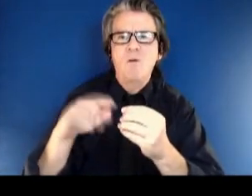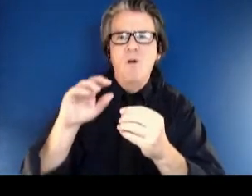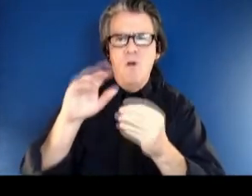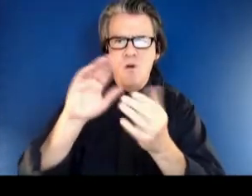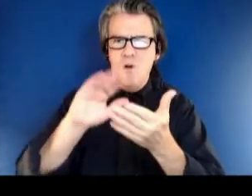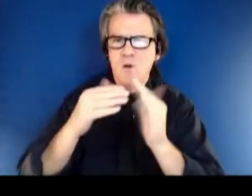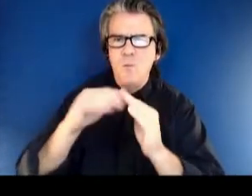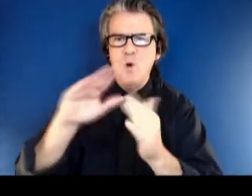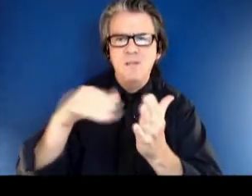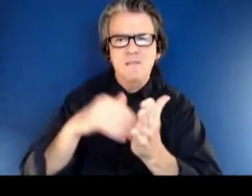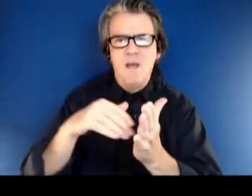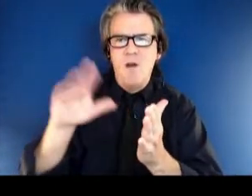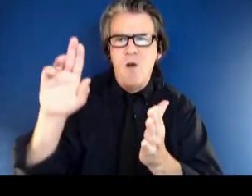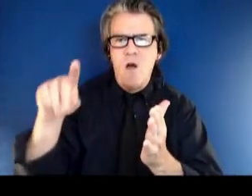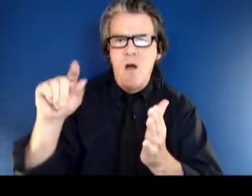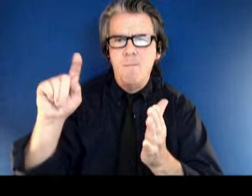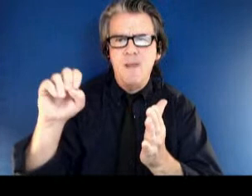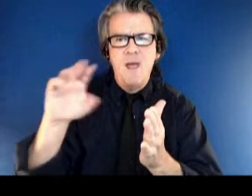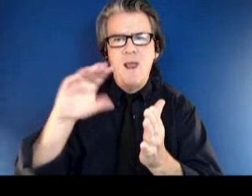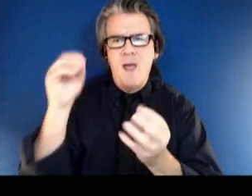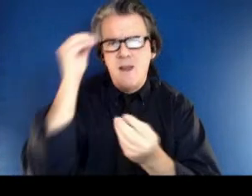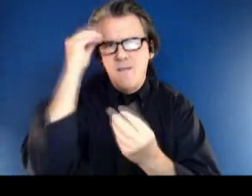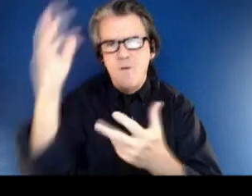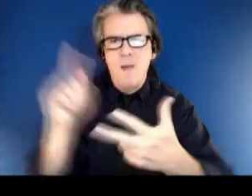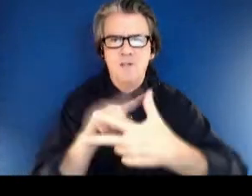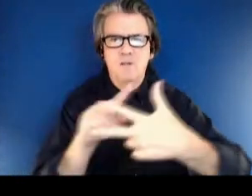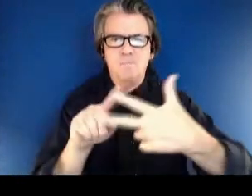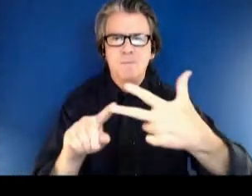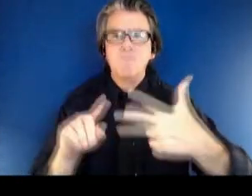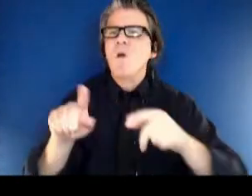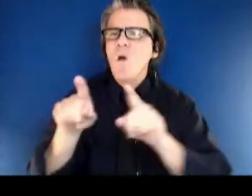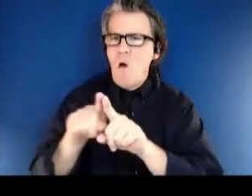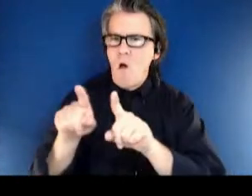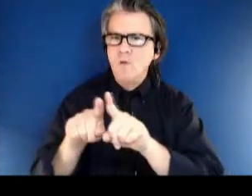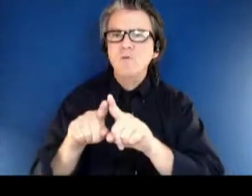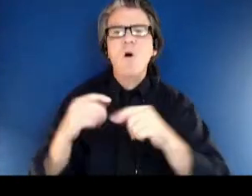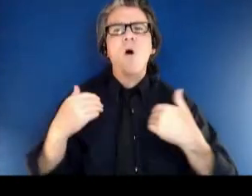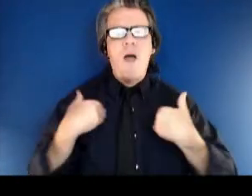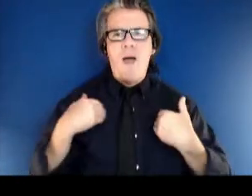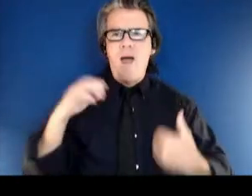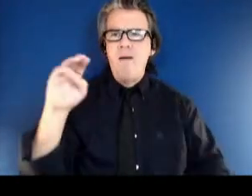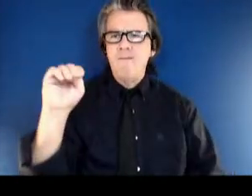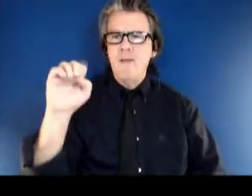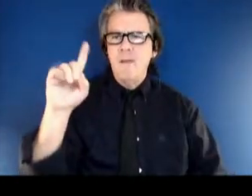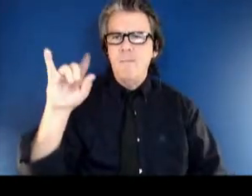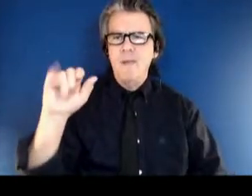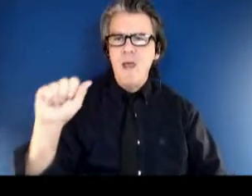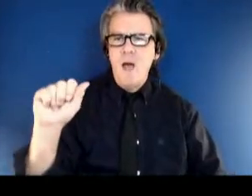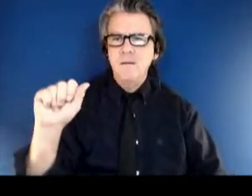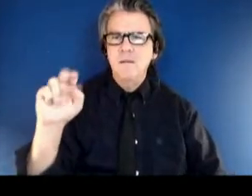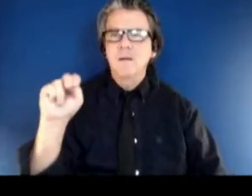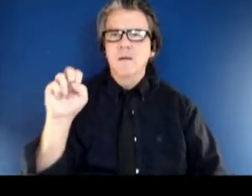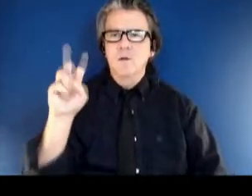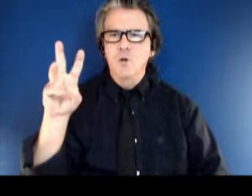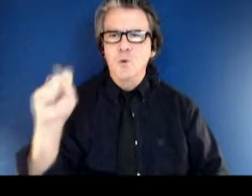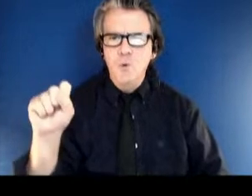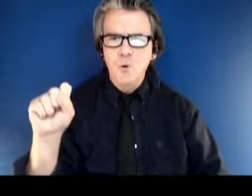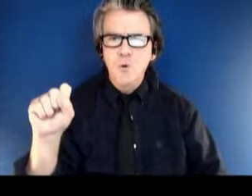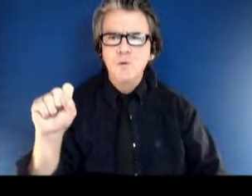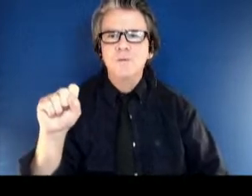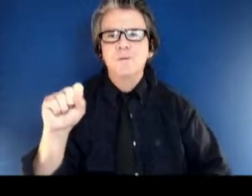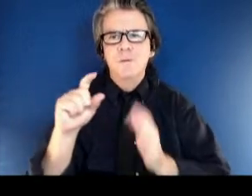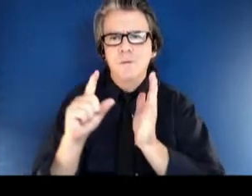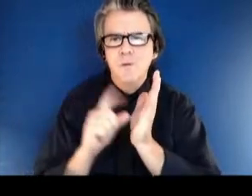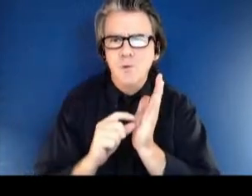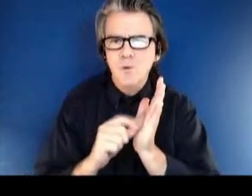our customers should this power shutoff occur. Now, with us on the phone, we have several members of the media as well. Following our incident summary, we're